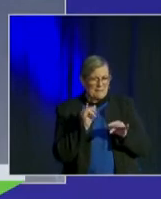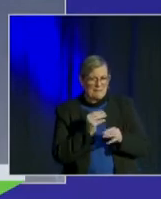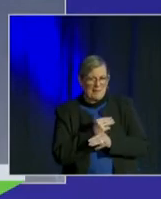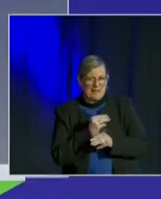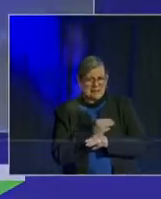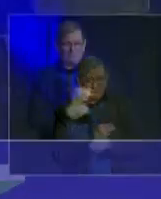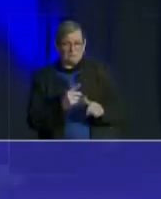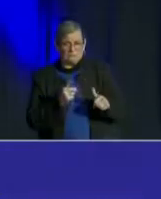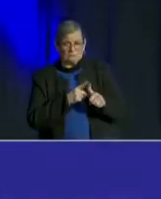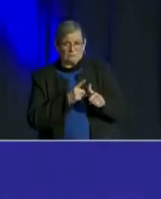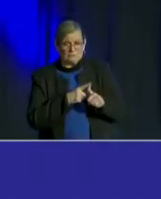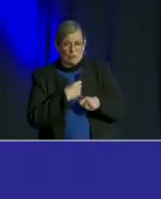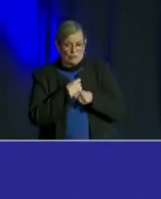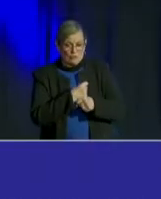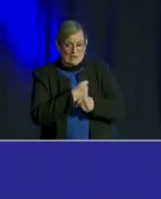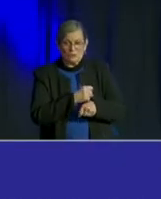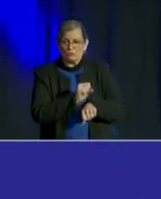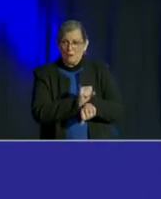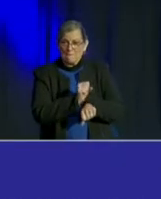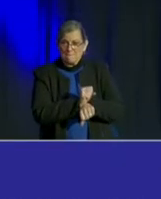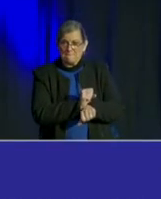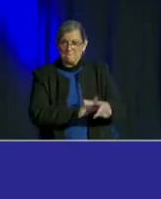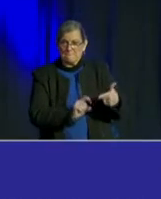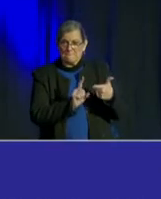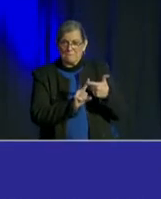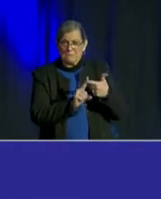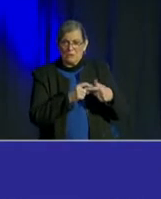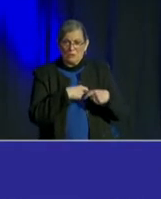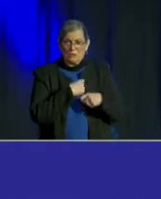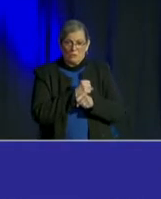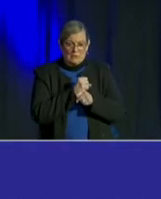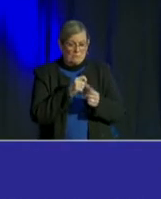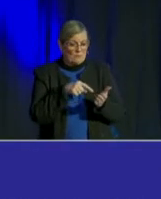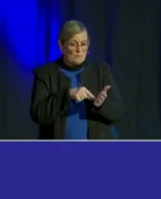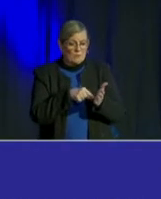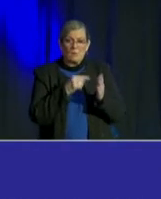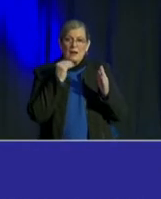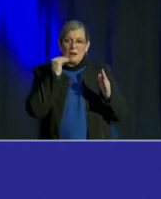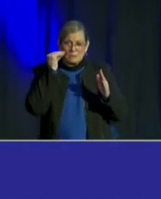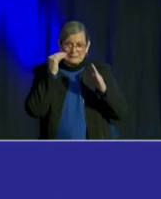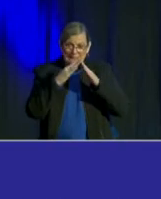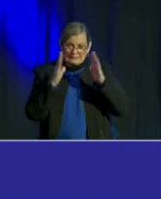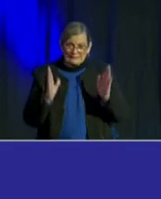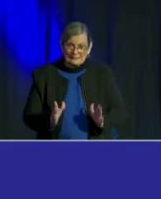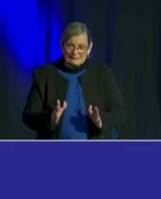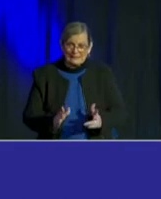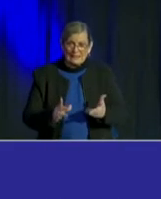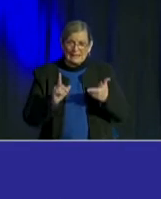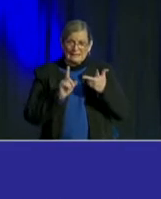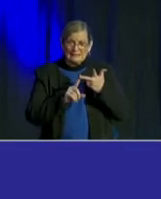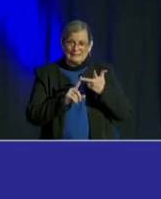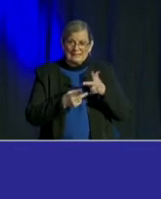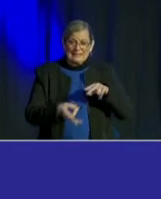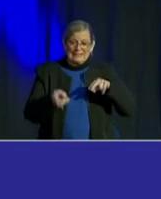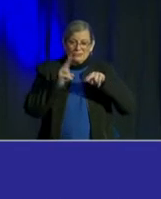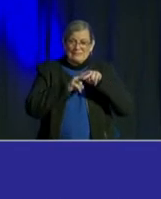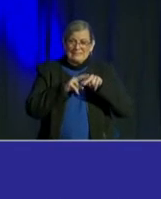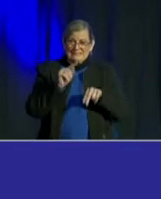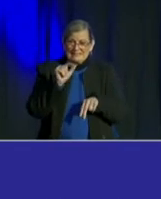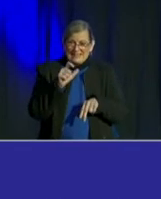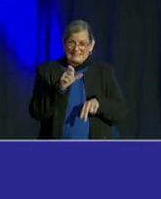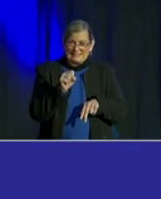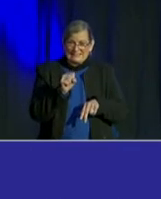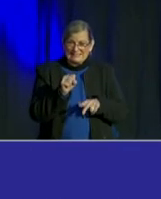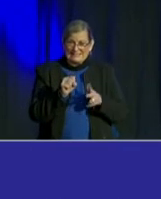and creating affordable housing actually helps us increase our tax revenue. So let me talk about those first 2 a little bit. So the first one is creating